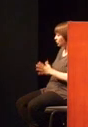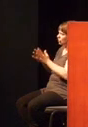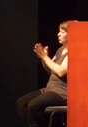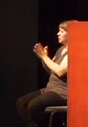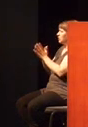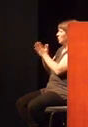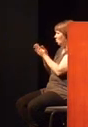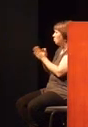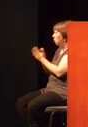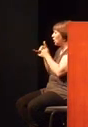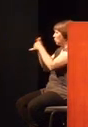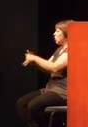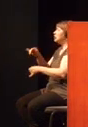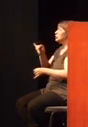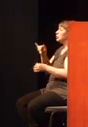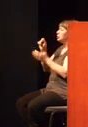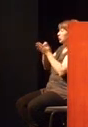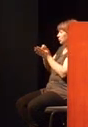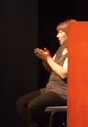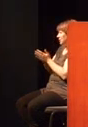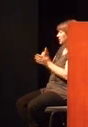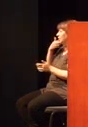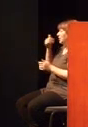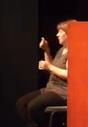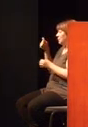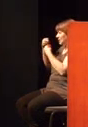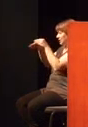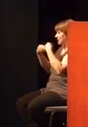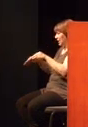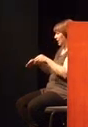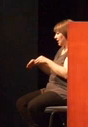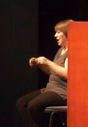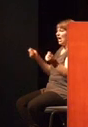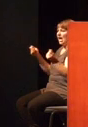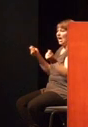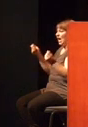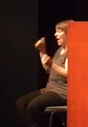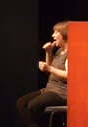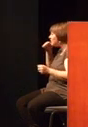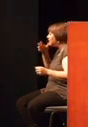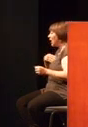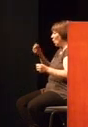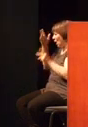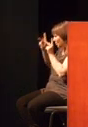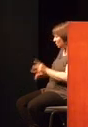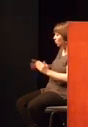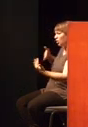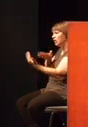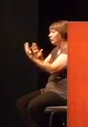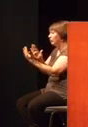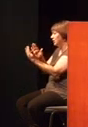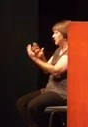Award. She is also the co-editor of the best-selling Everyday White People Confront Racial and Social Injustice, 15